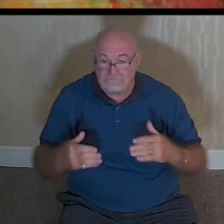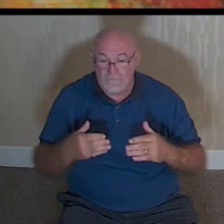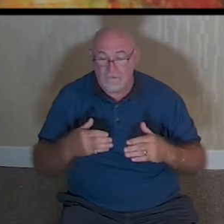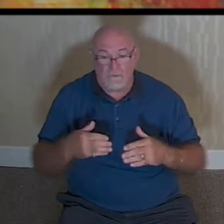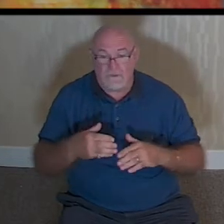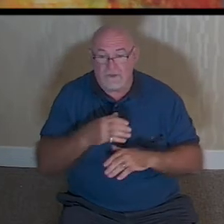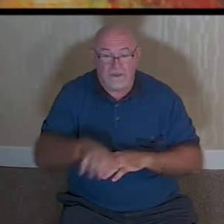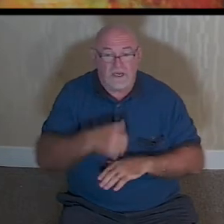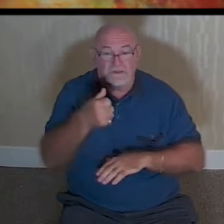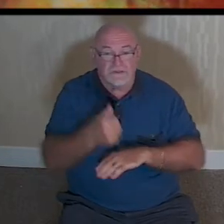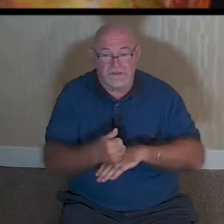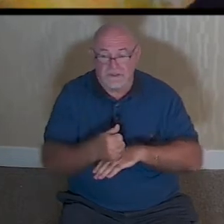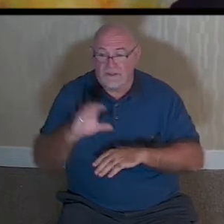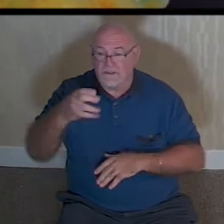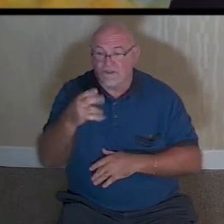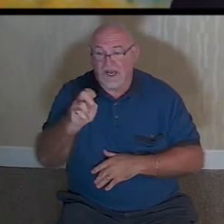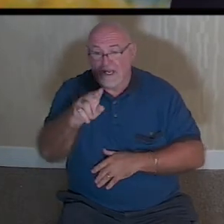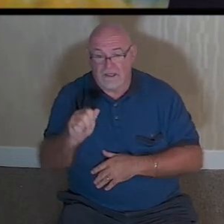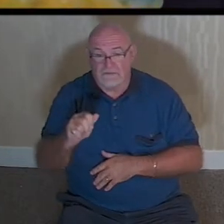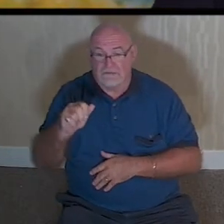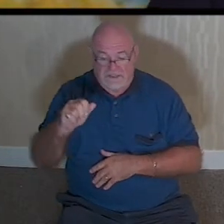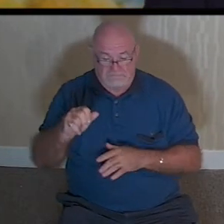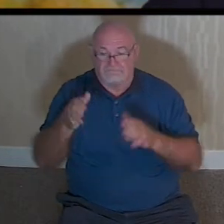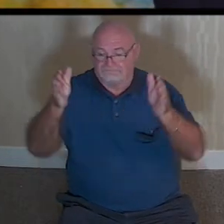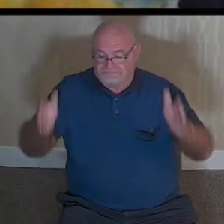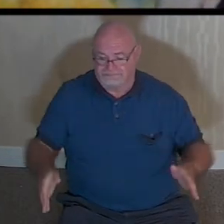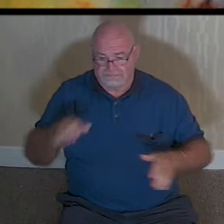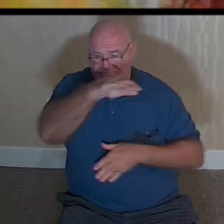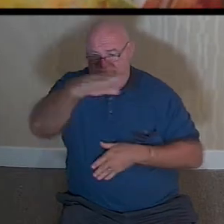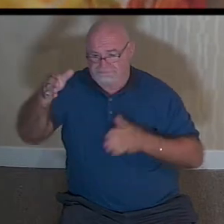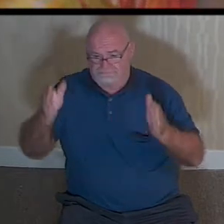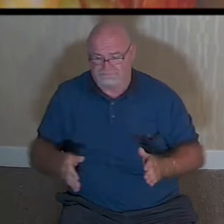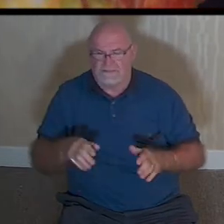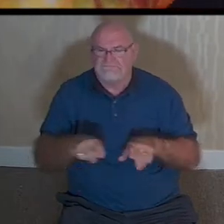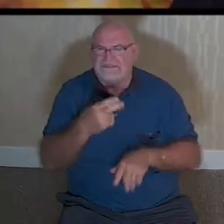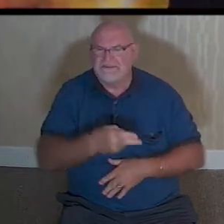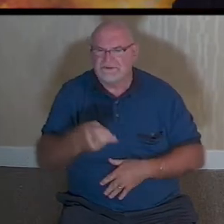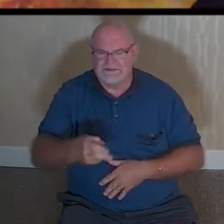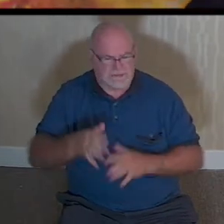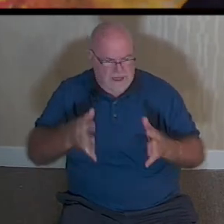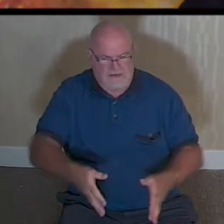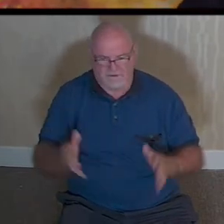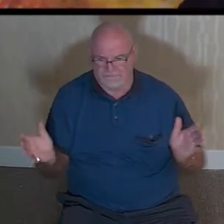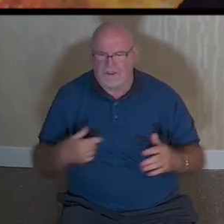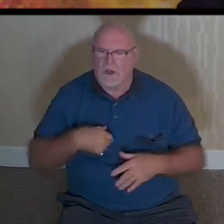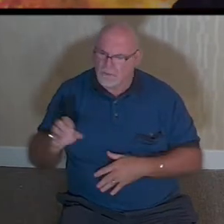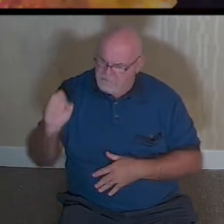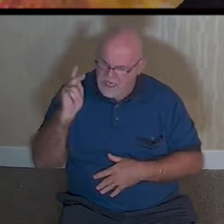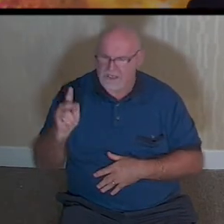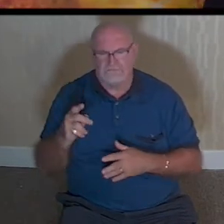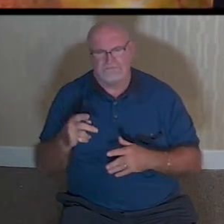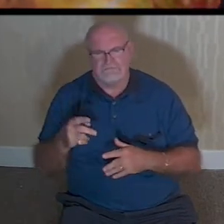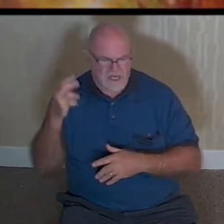the China cabinet of history. So I went back and listened to some affirmative prayers that